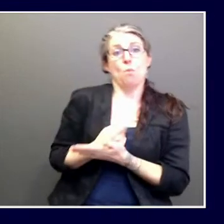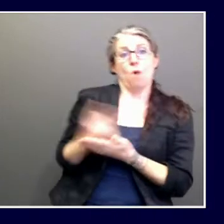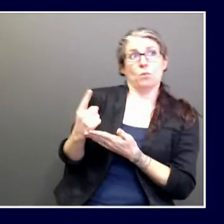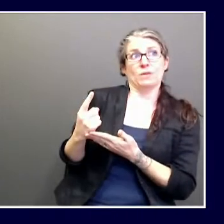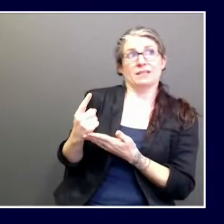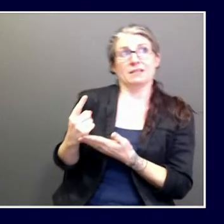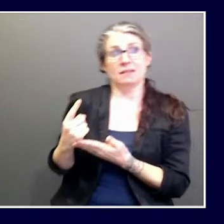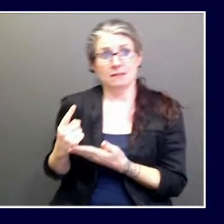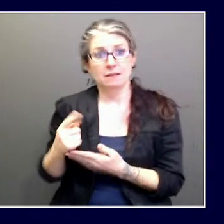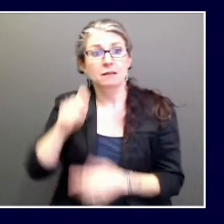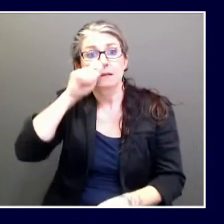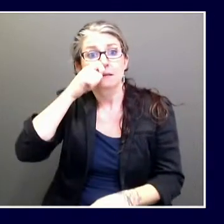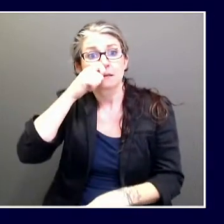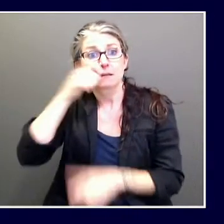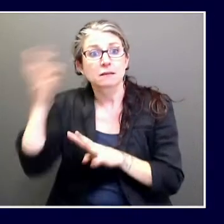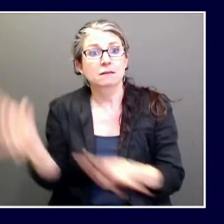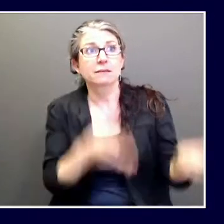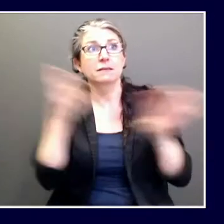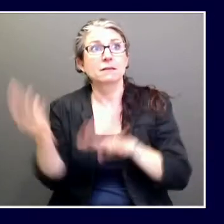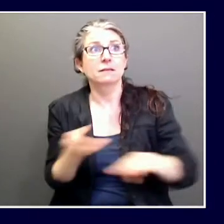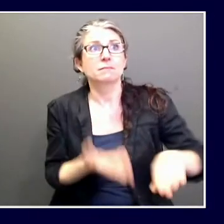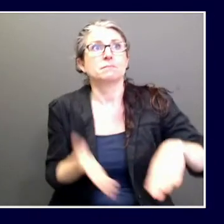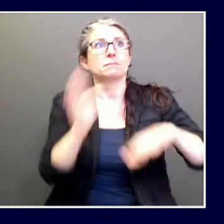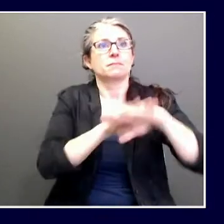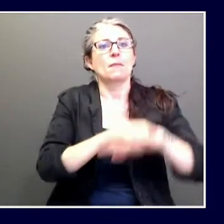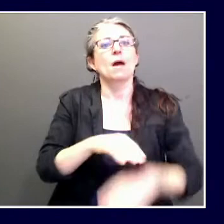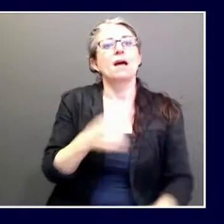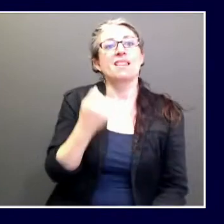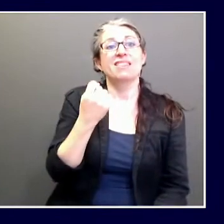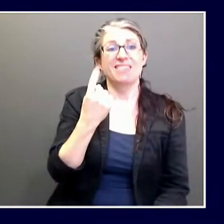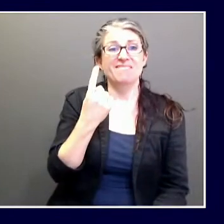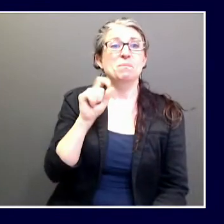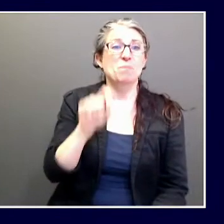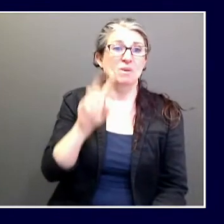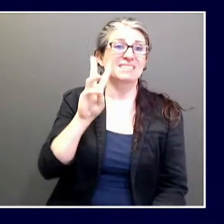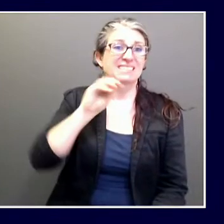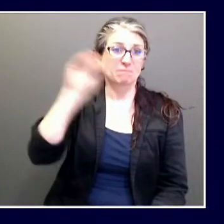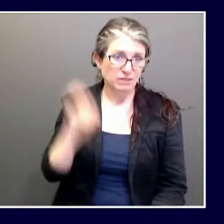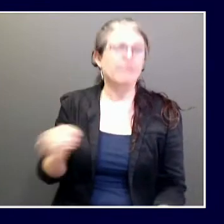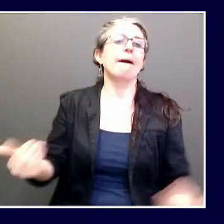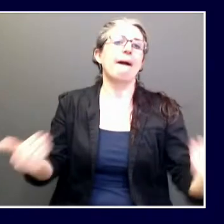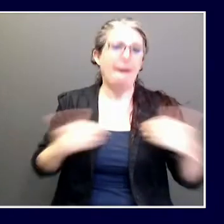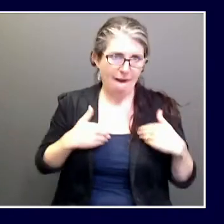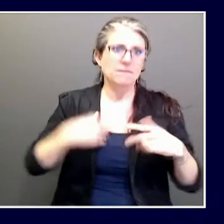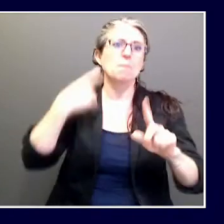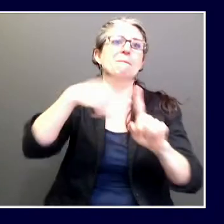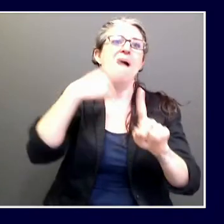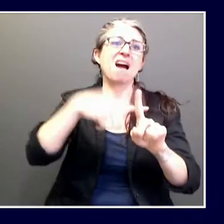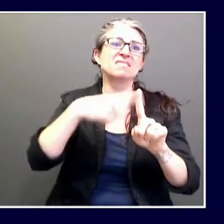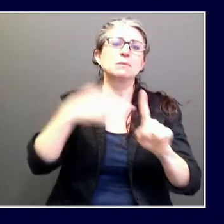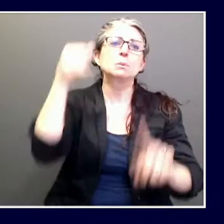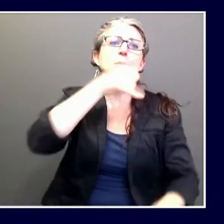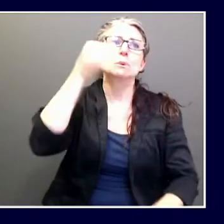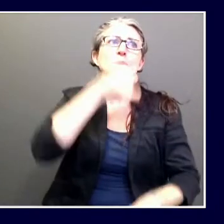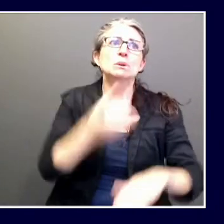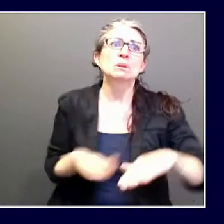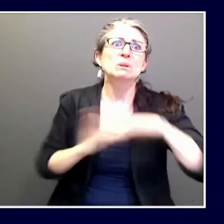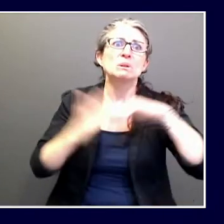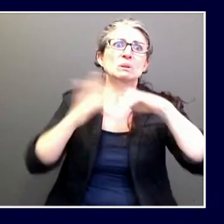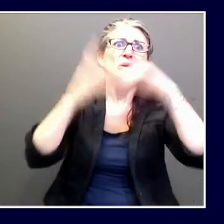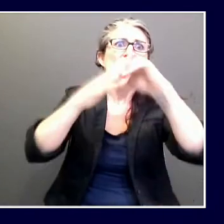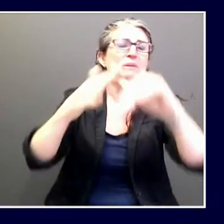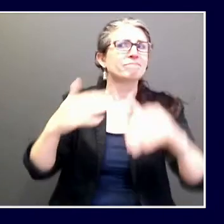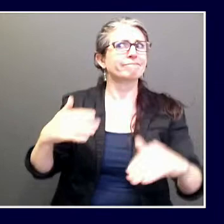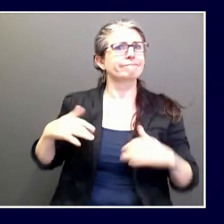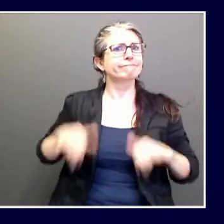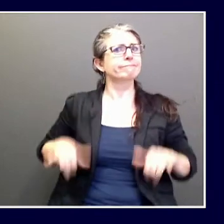to 11.6%, another high mark in the pandemic. And our testing volume stands